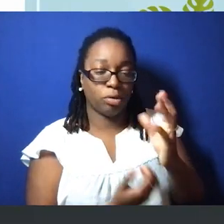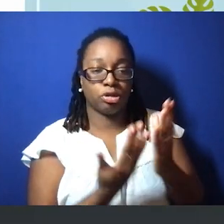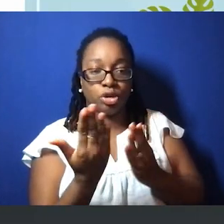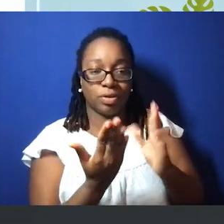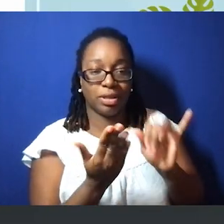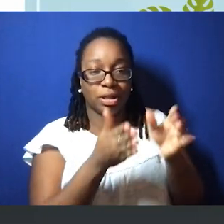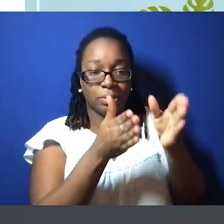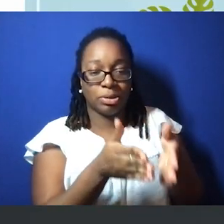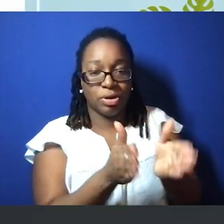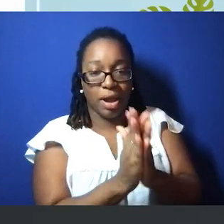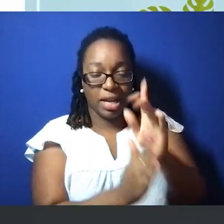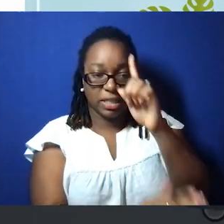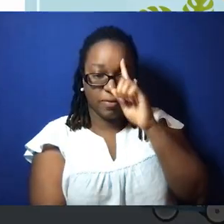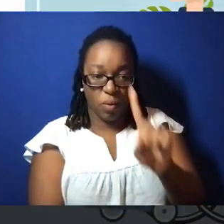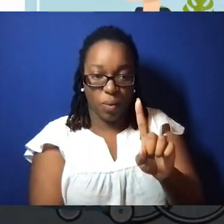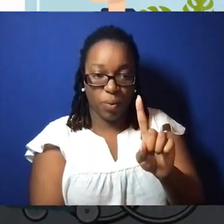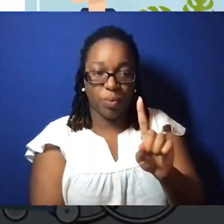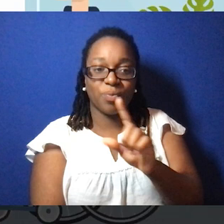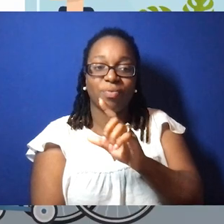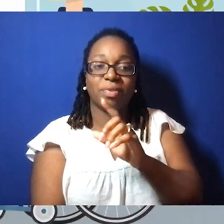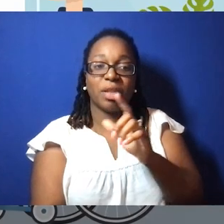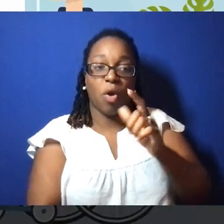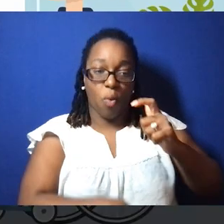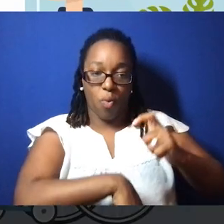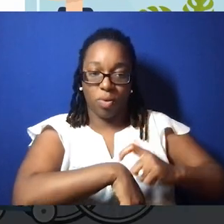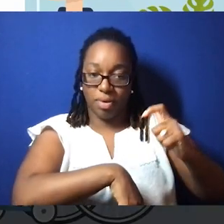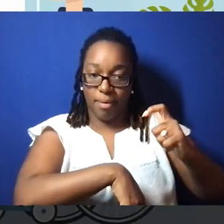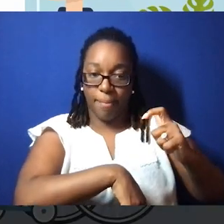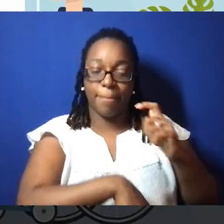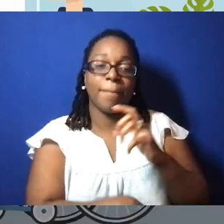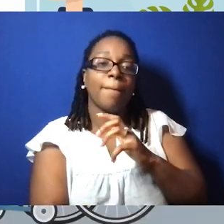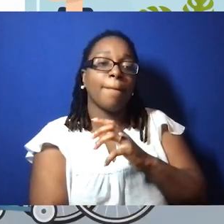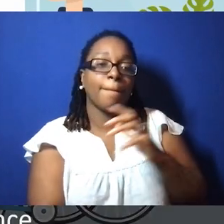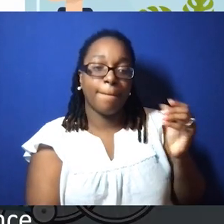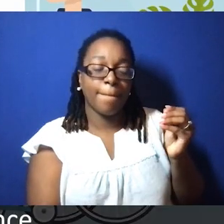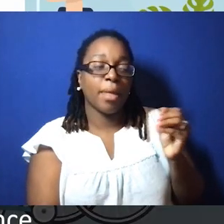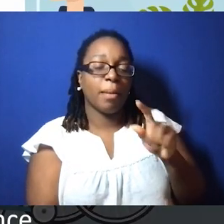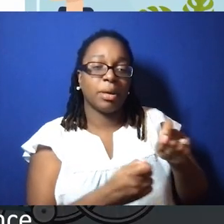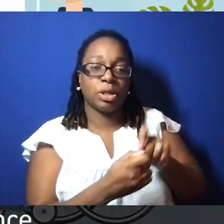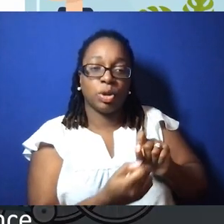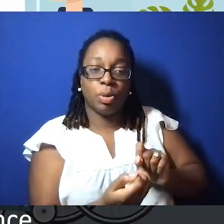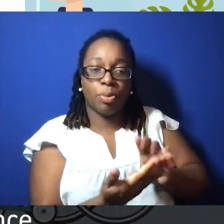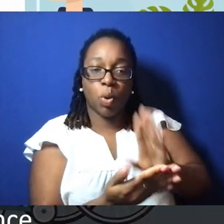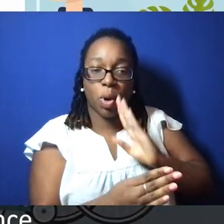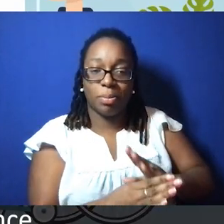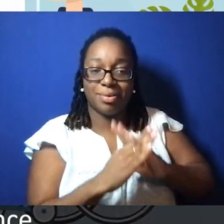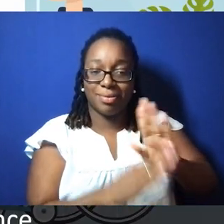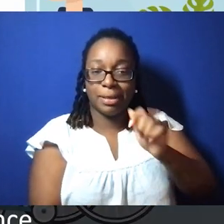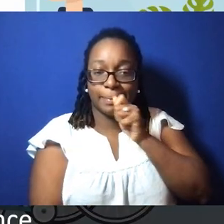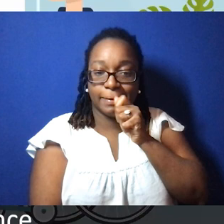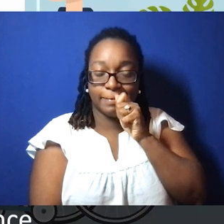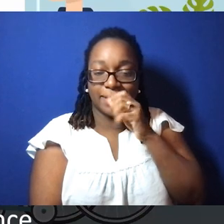aid or services that the person asks for in a timely fashion and in a way that protects